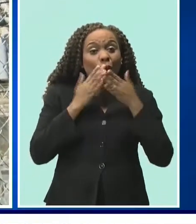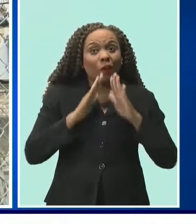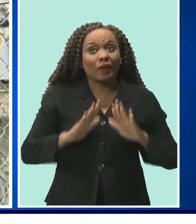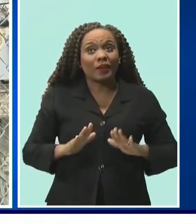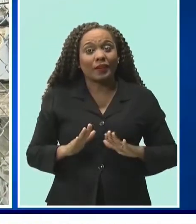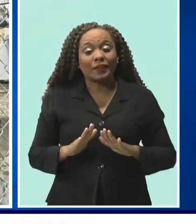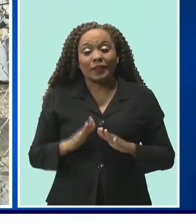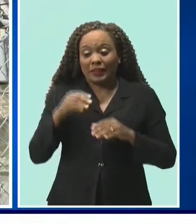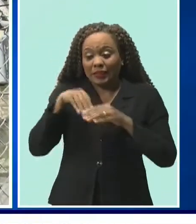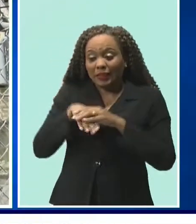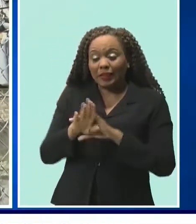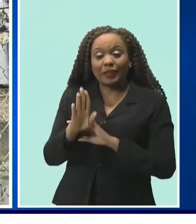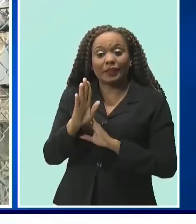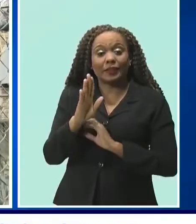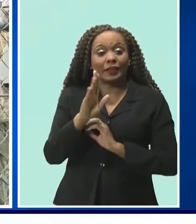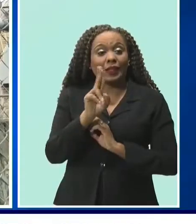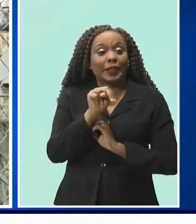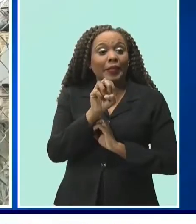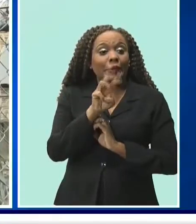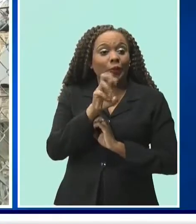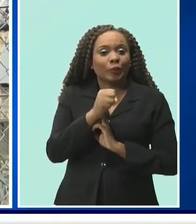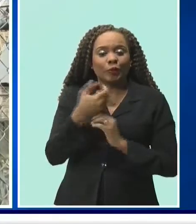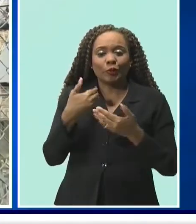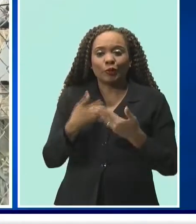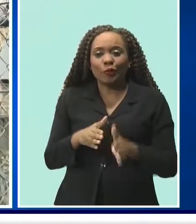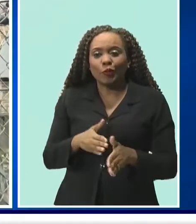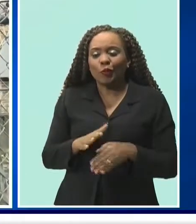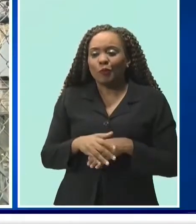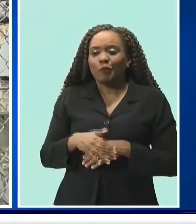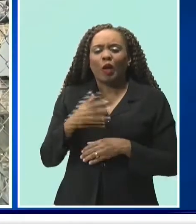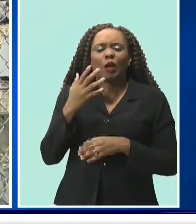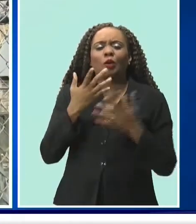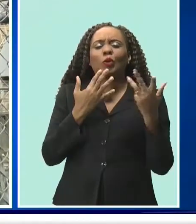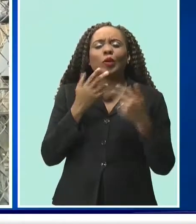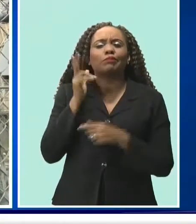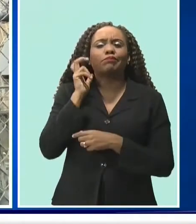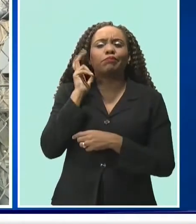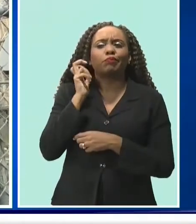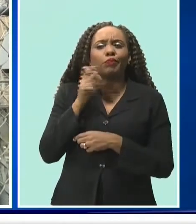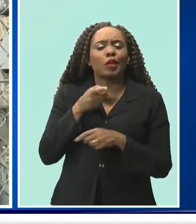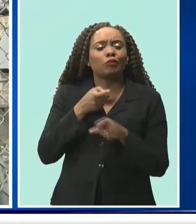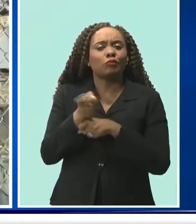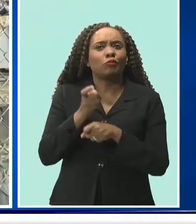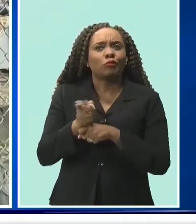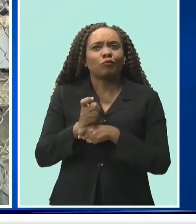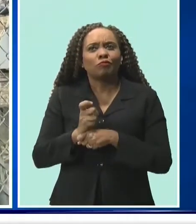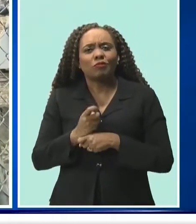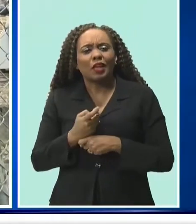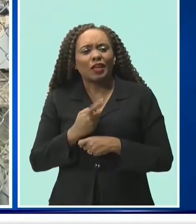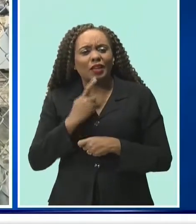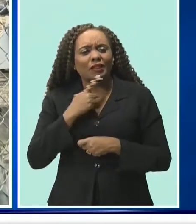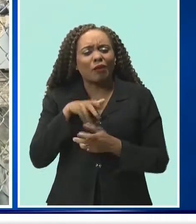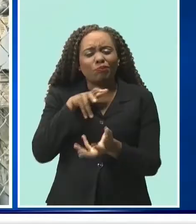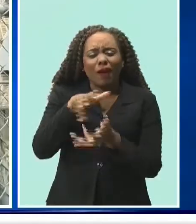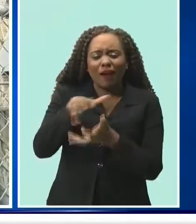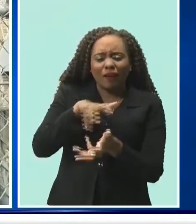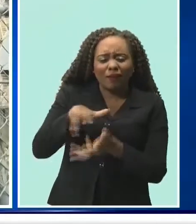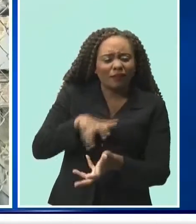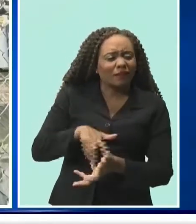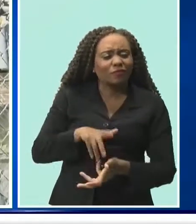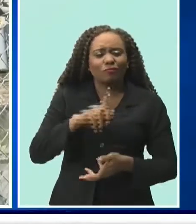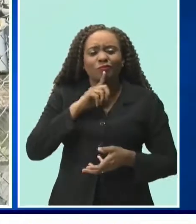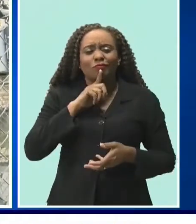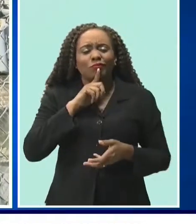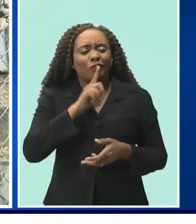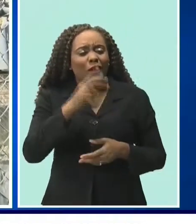into the newsroom and just sit down and just wait for some joke to exist, and he just burst with laughter. And because that's the kind of person I